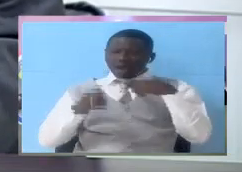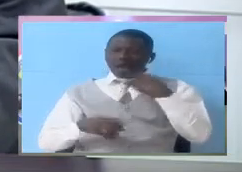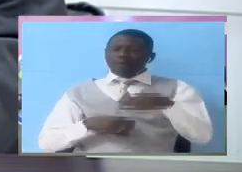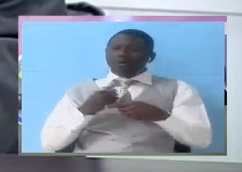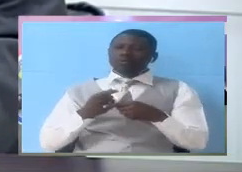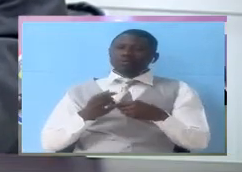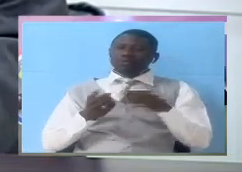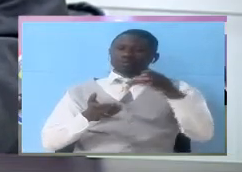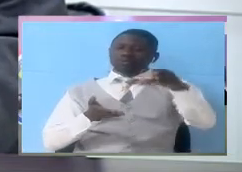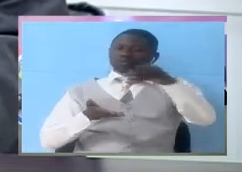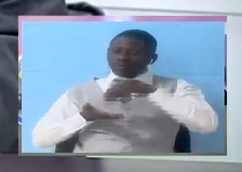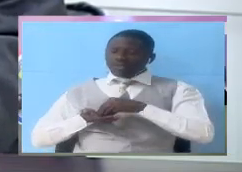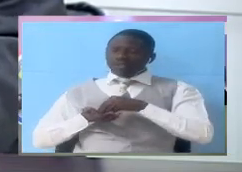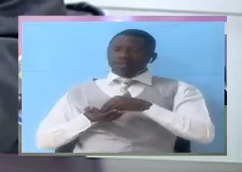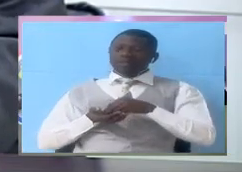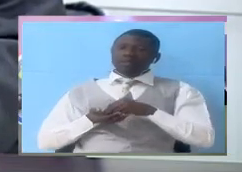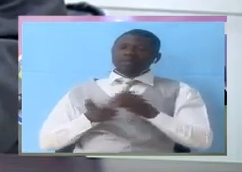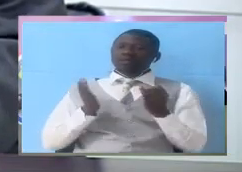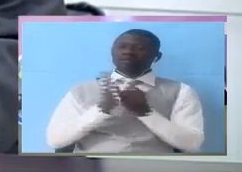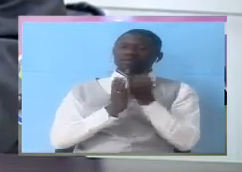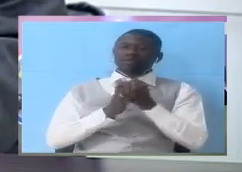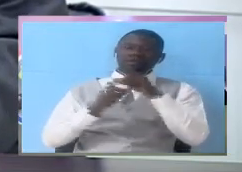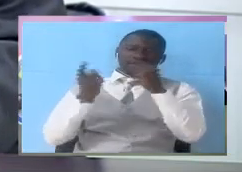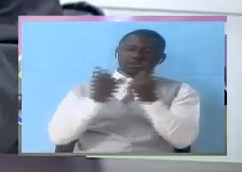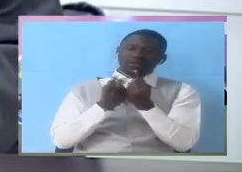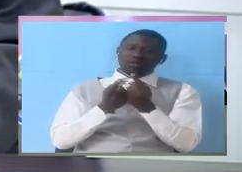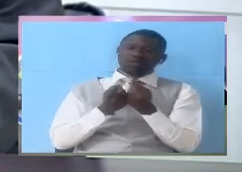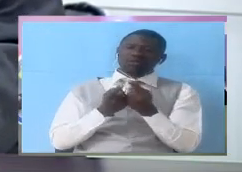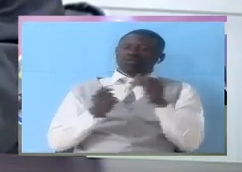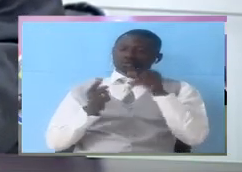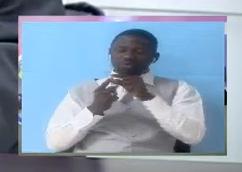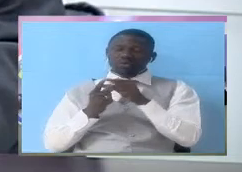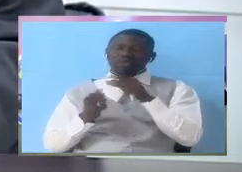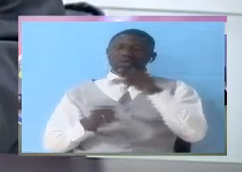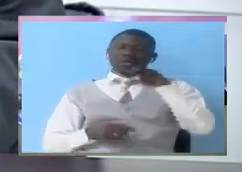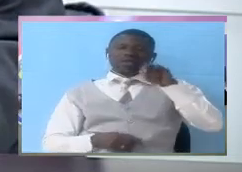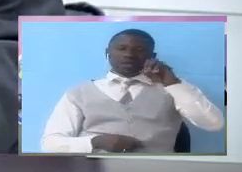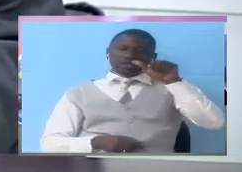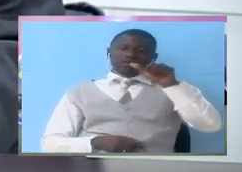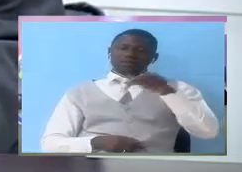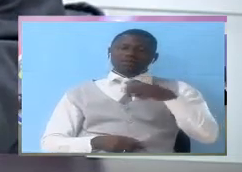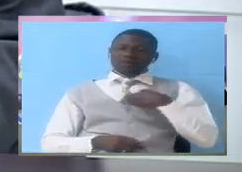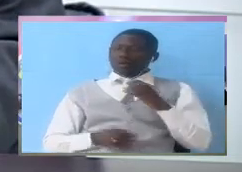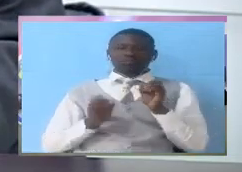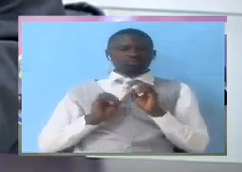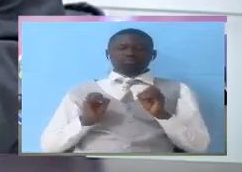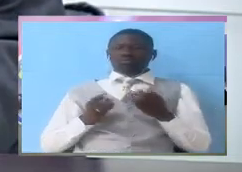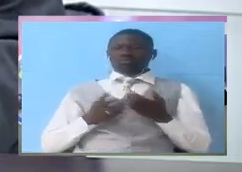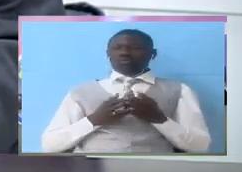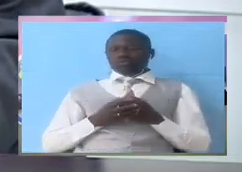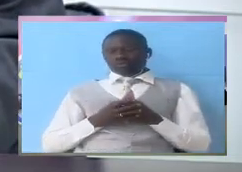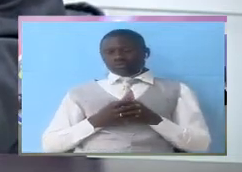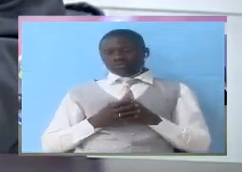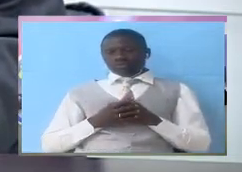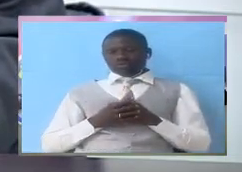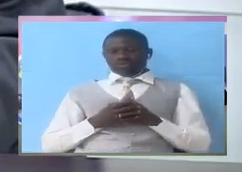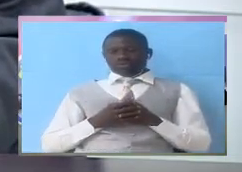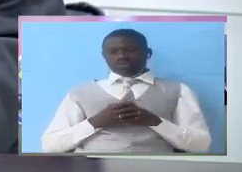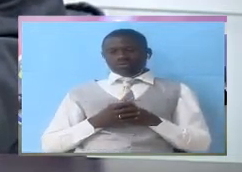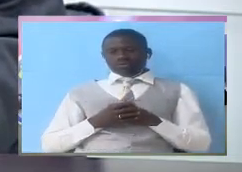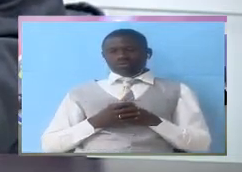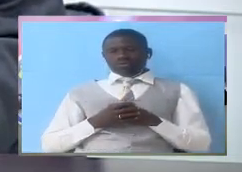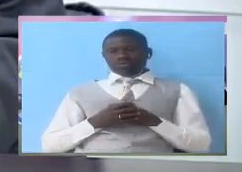to the NIA or setting up the panel was not sought. Bu ko fe nak li nga xamné mo nekkon suma xalat pour indi panel